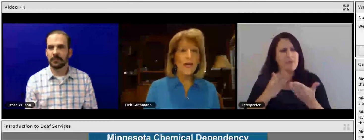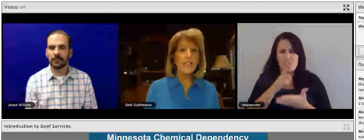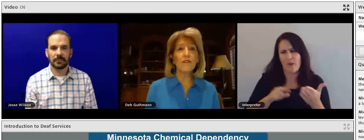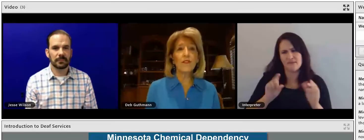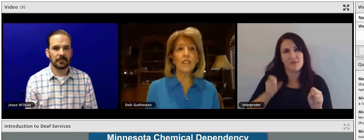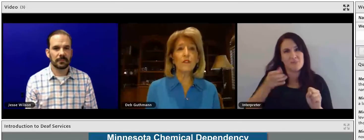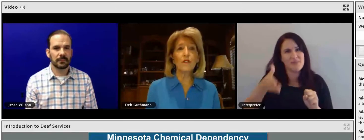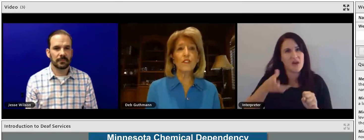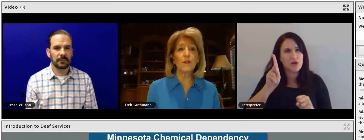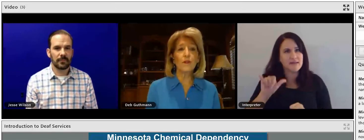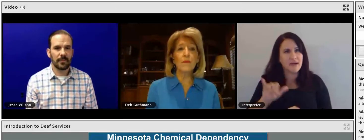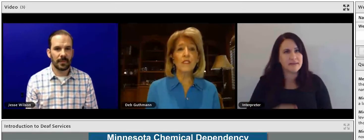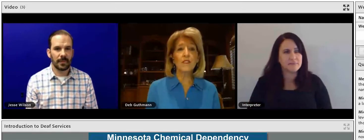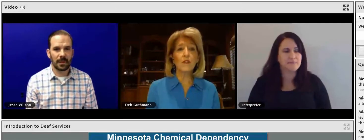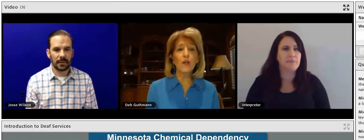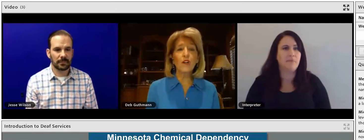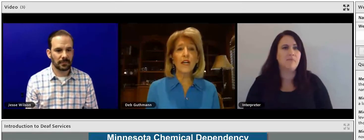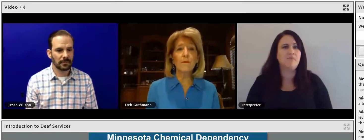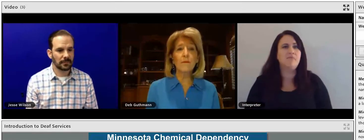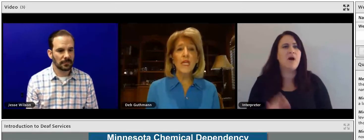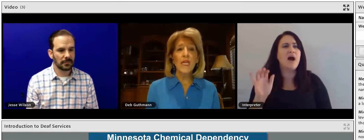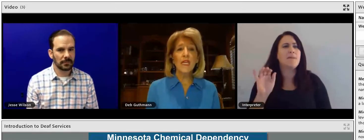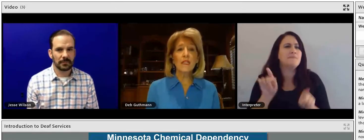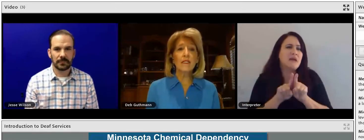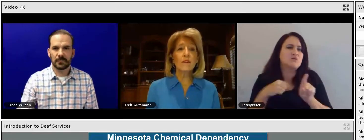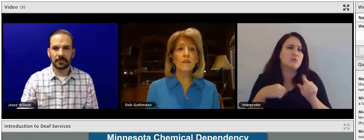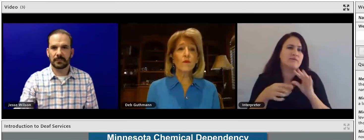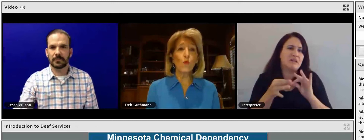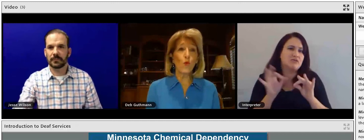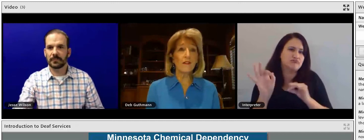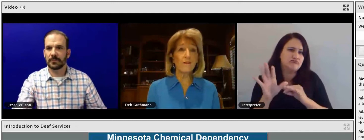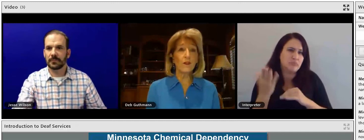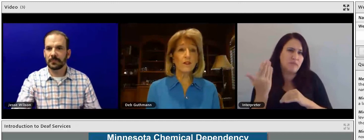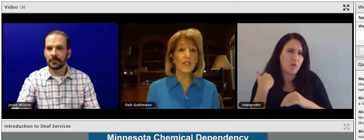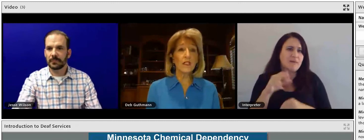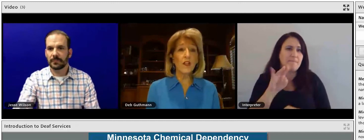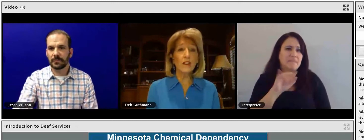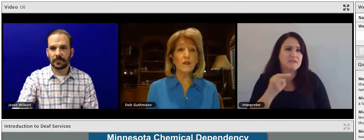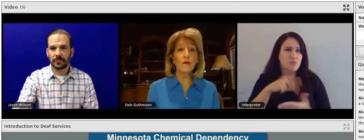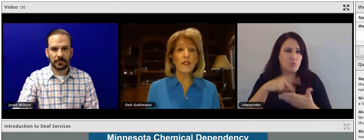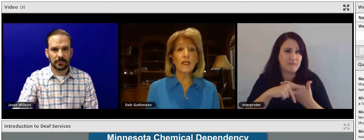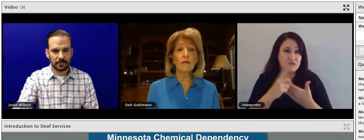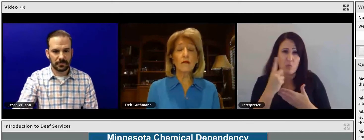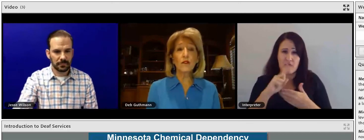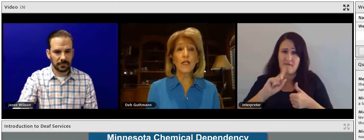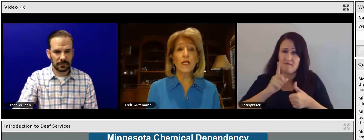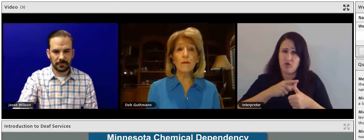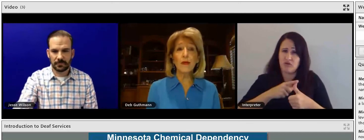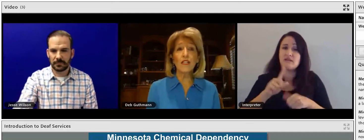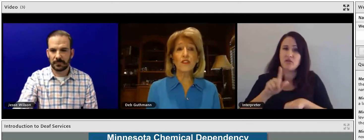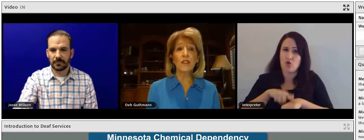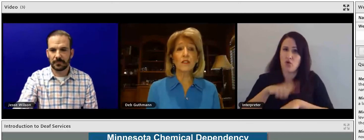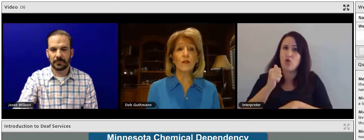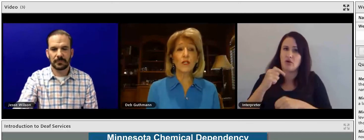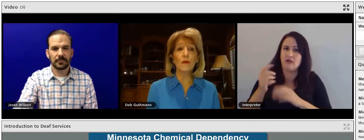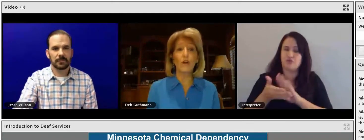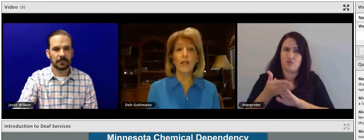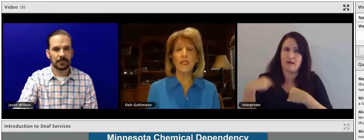in Kentucky. So as we've alluded to, the Minnesota program, it is one of the first and the longest